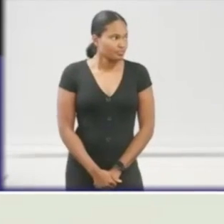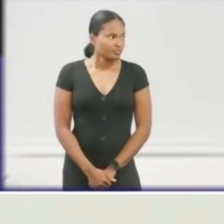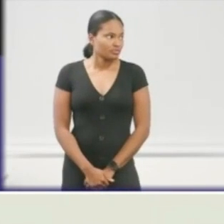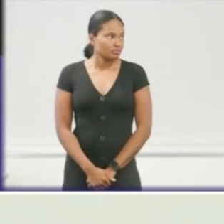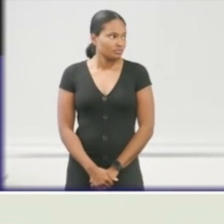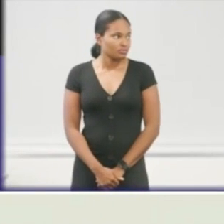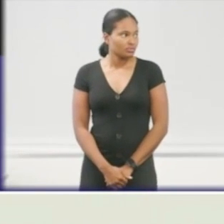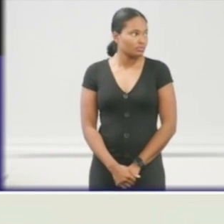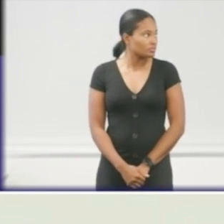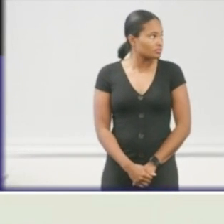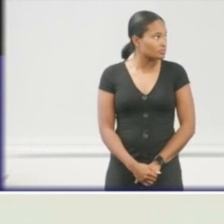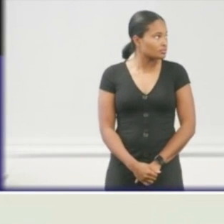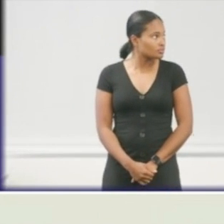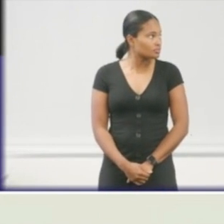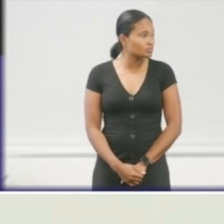We talked about those.